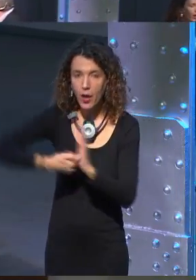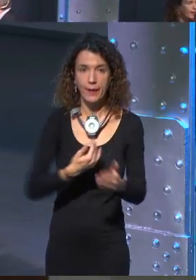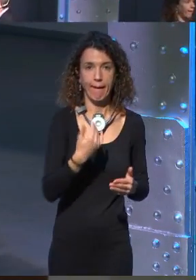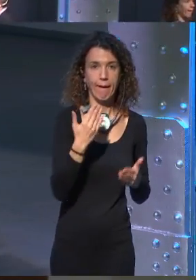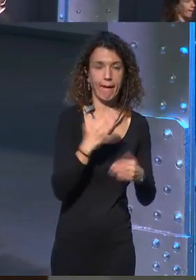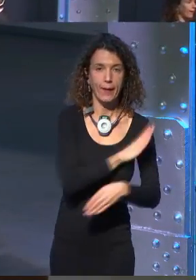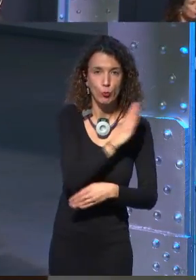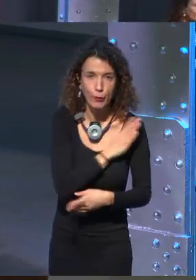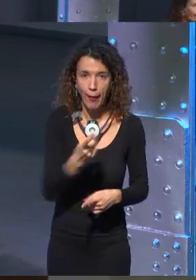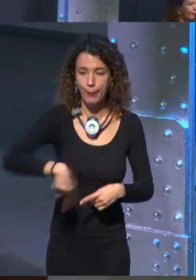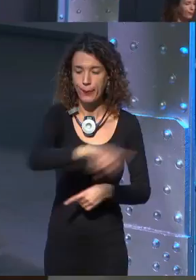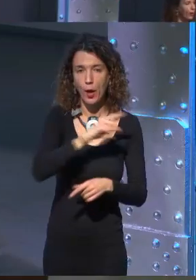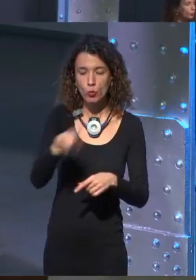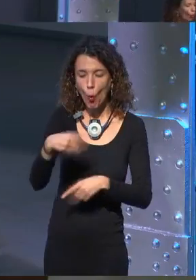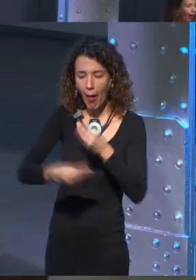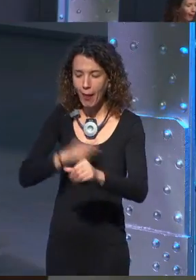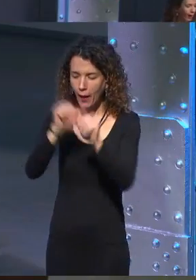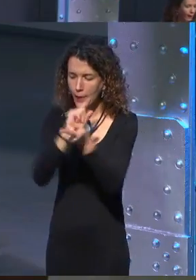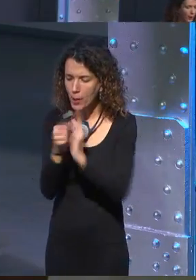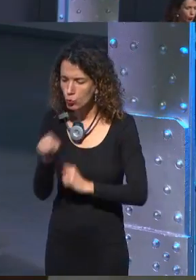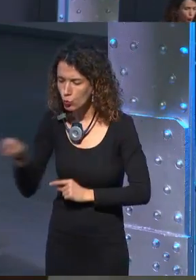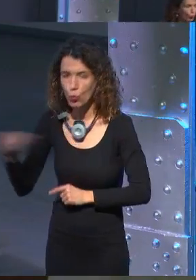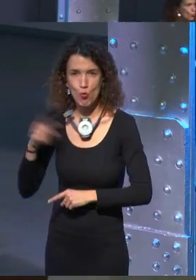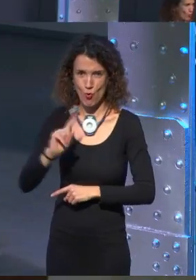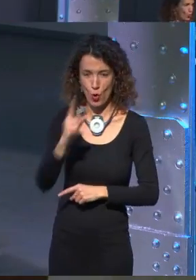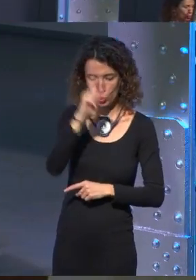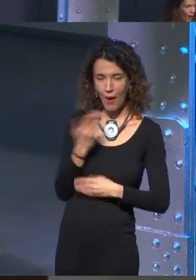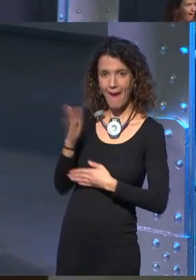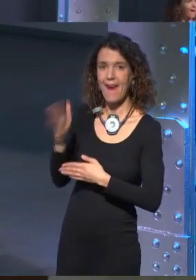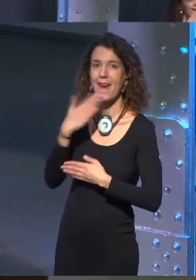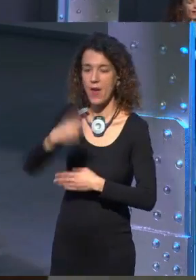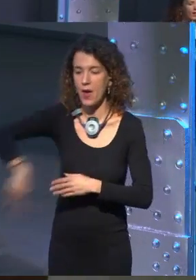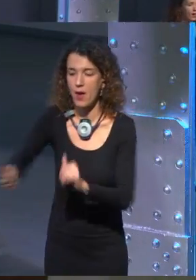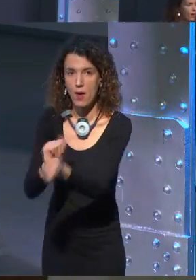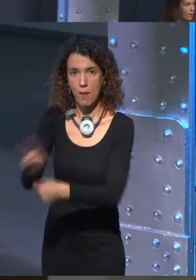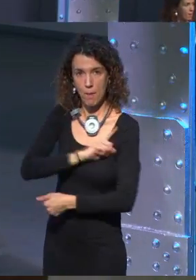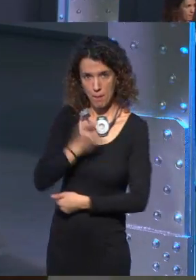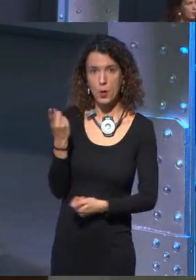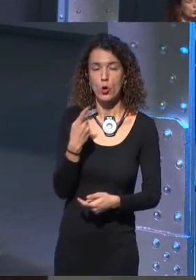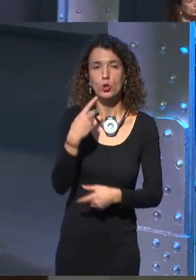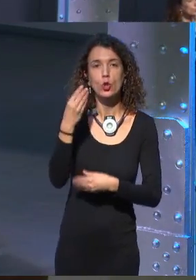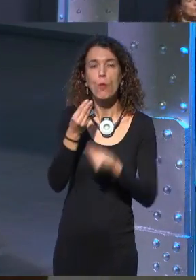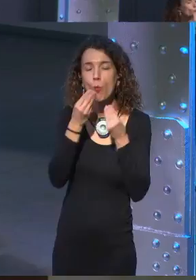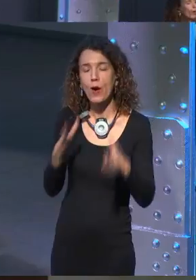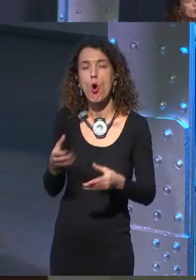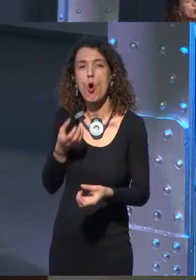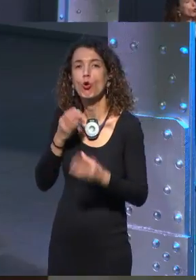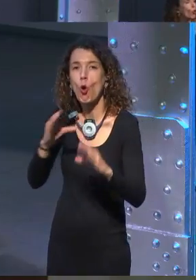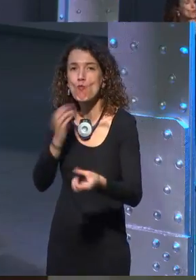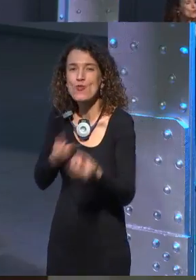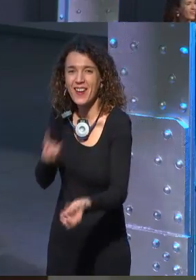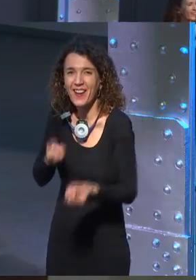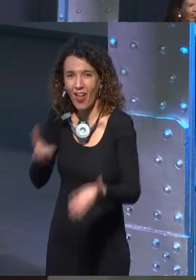example. We have to be active listeners and communicators. And especially us old white guys in leadership